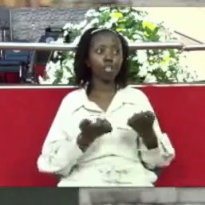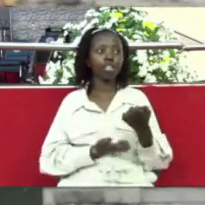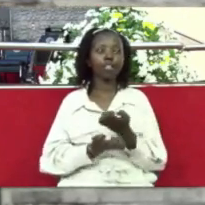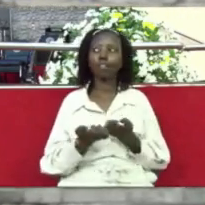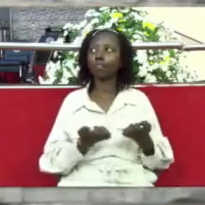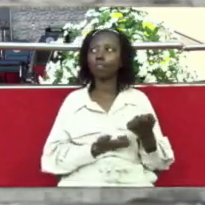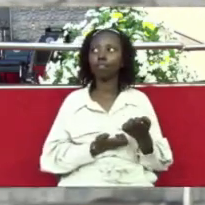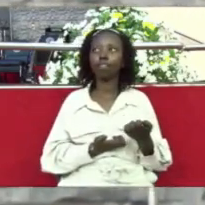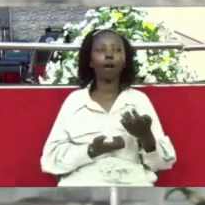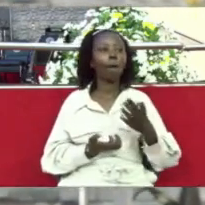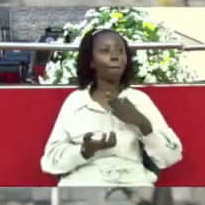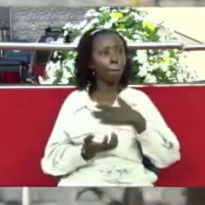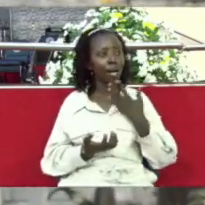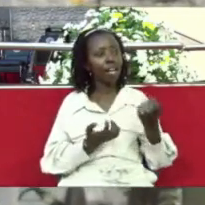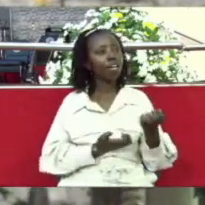My economy